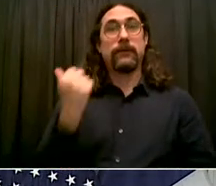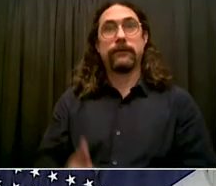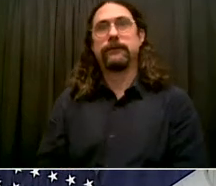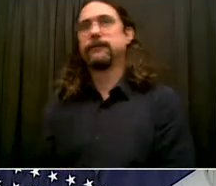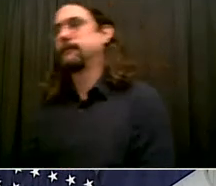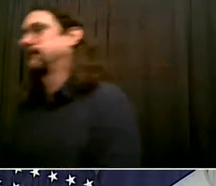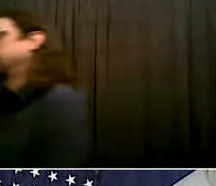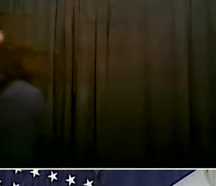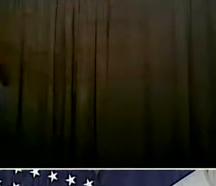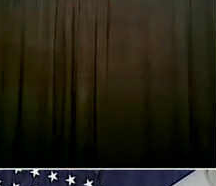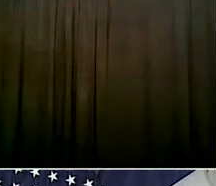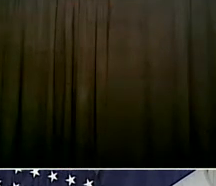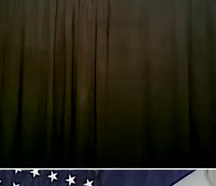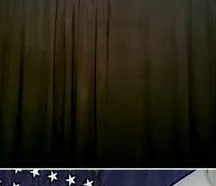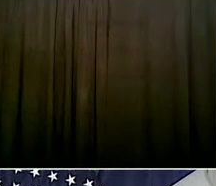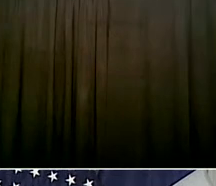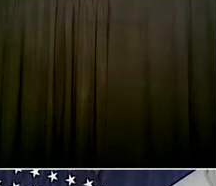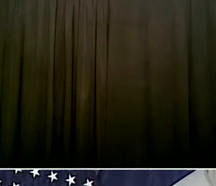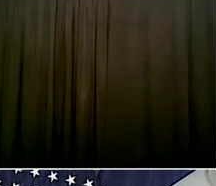Henry. Okay.